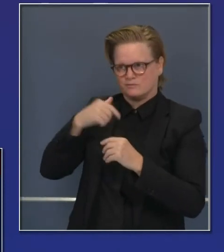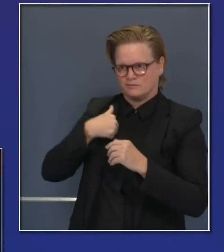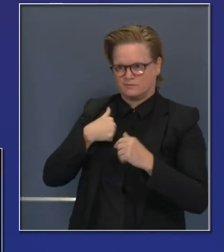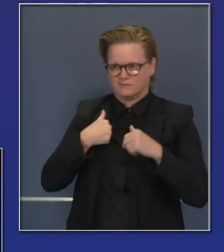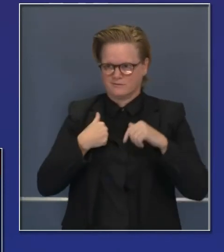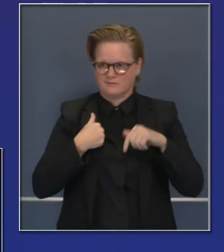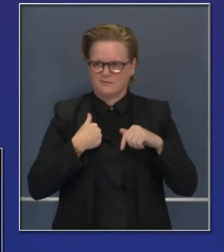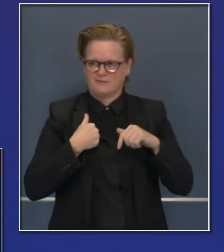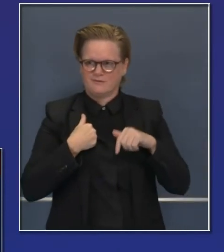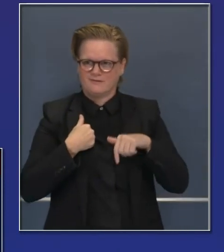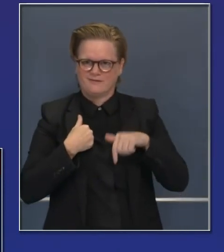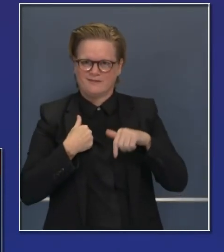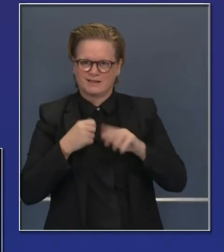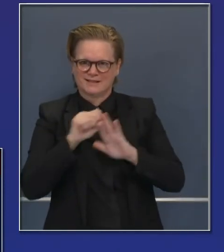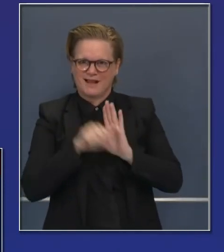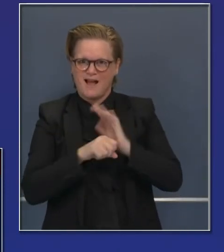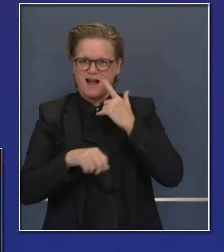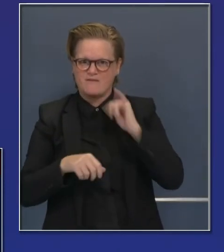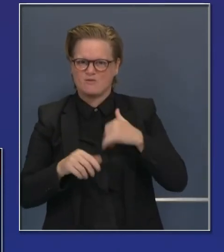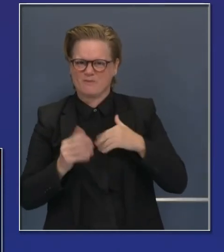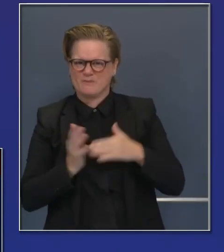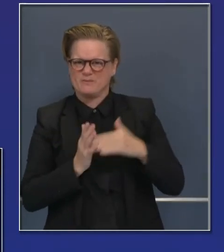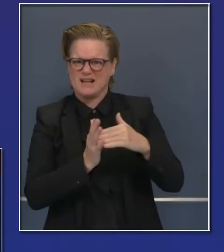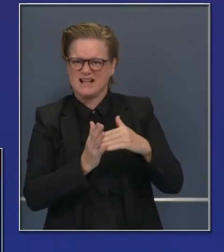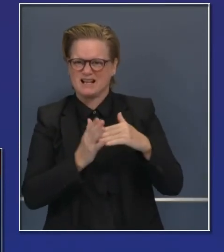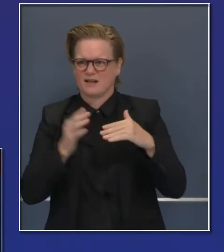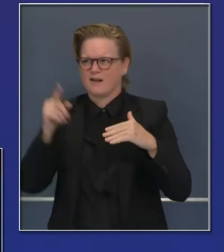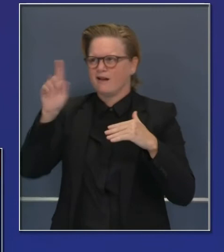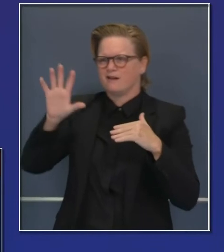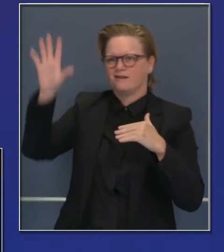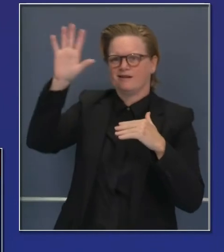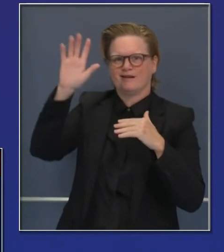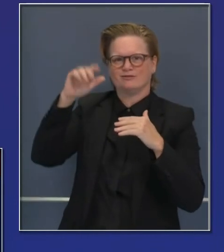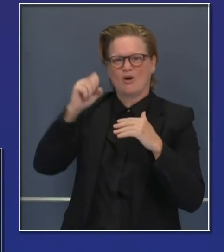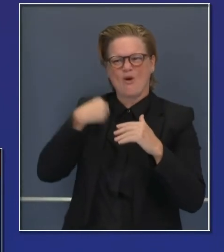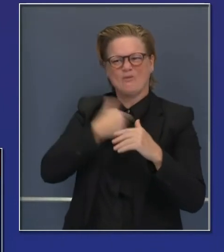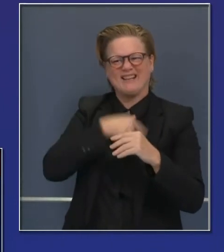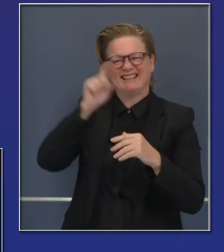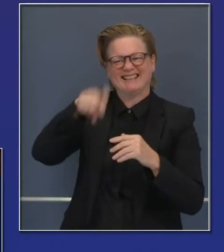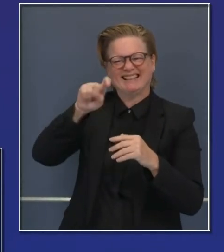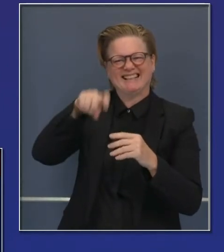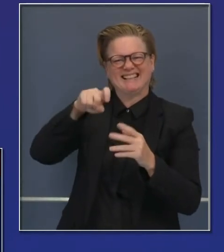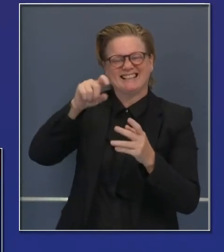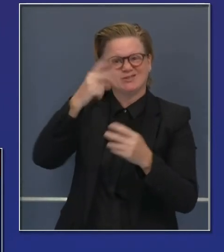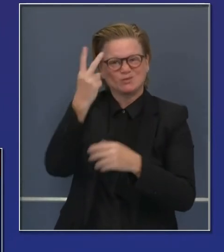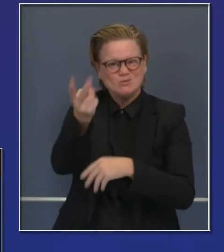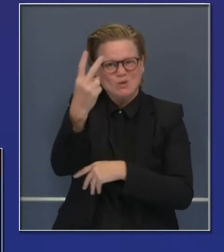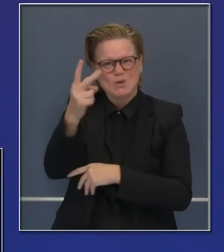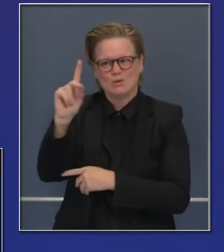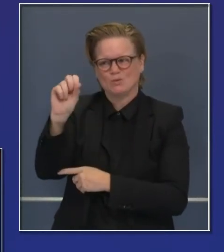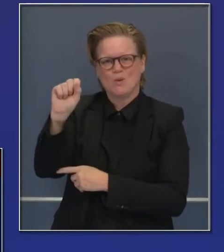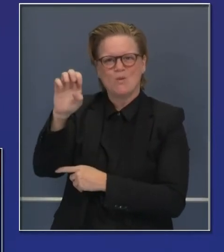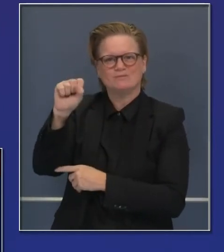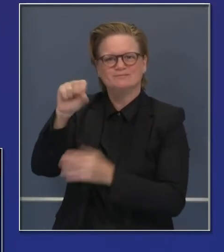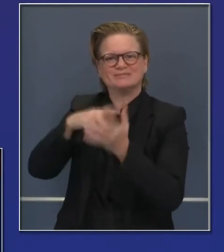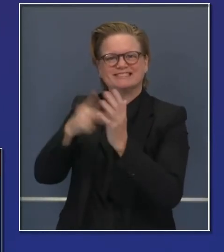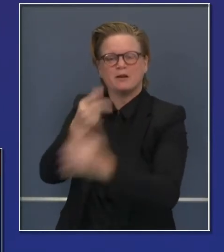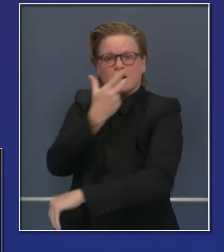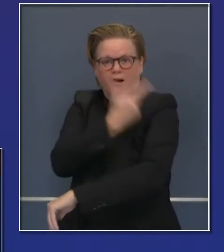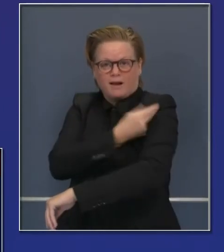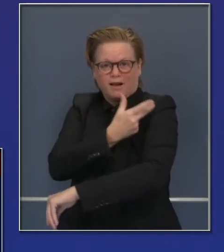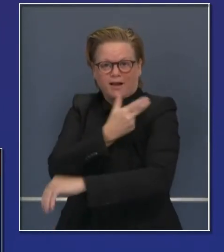it's doses. You need 2 doses. You can cut that in half in terms of the total number of people that actually will be fully